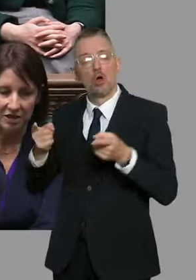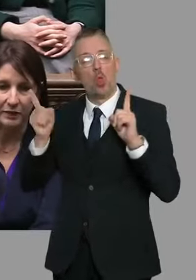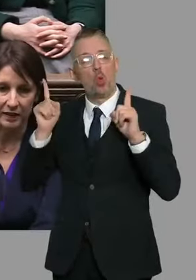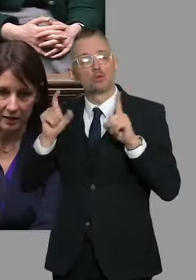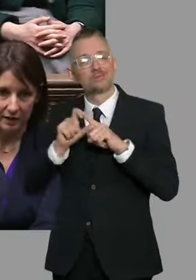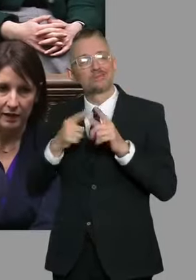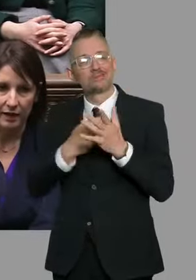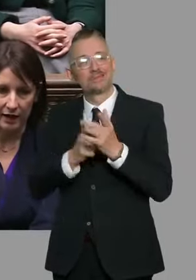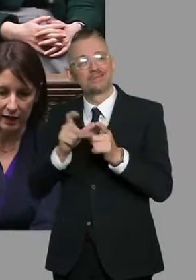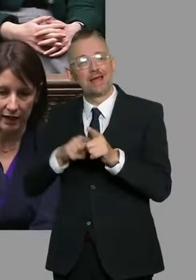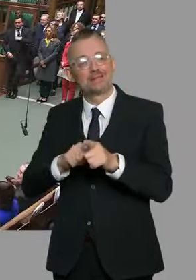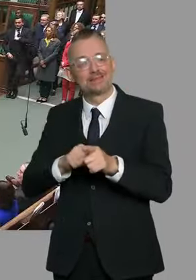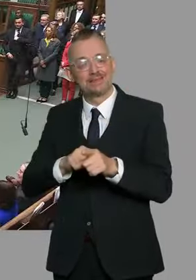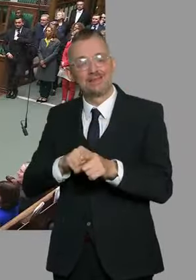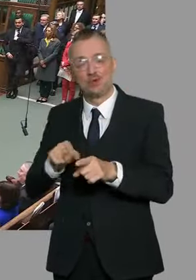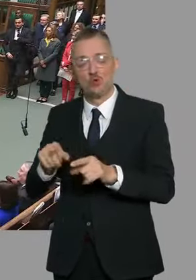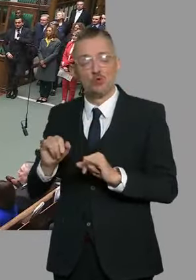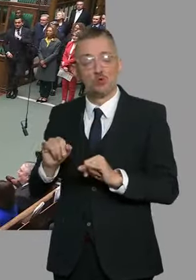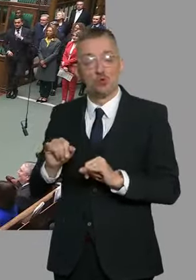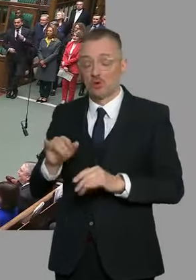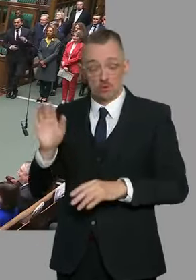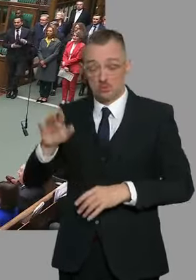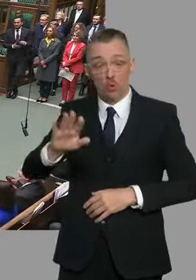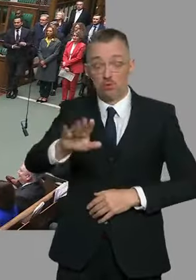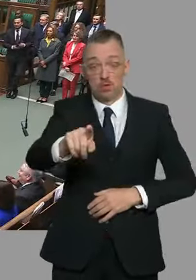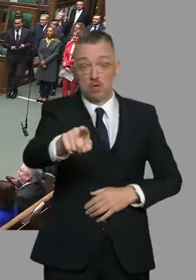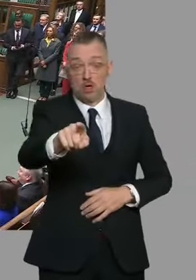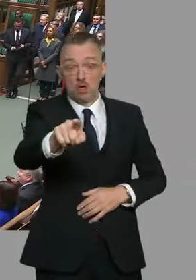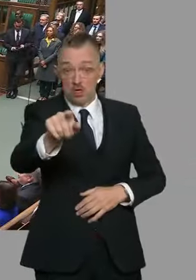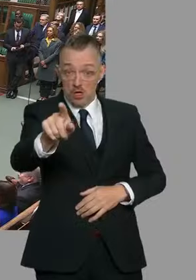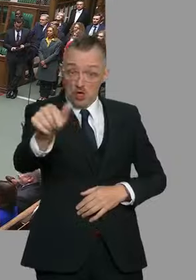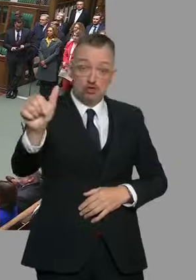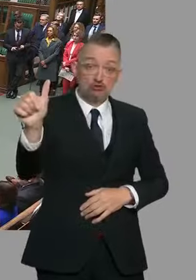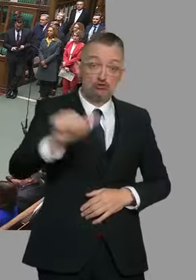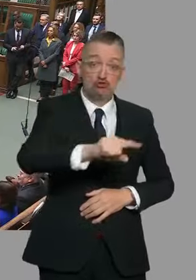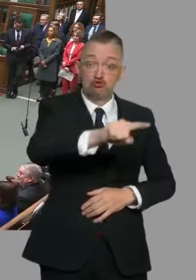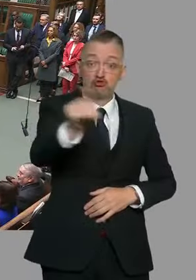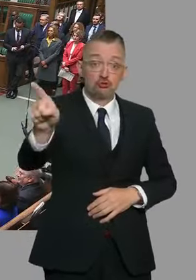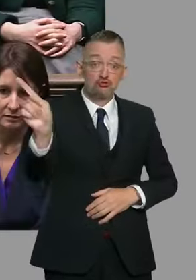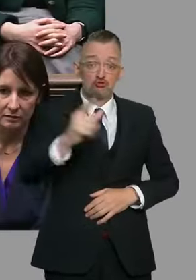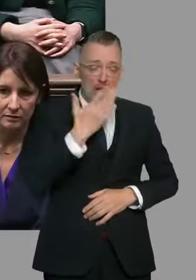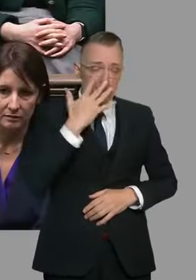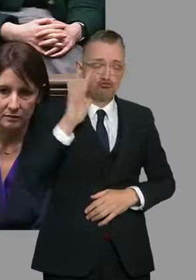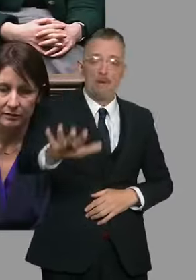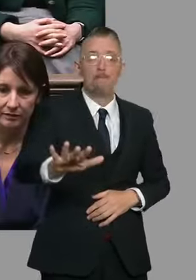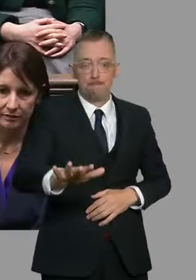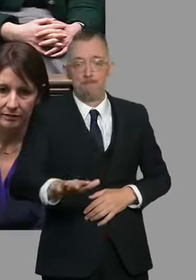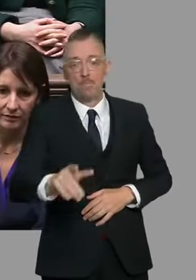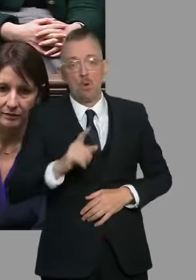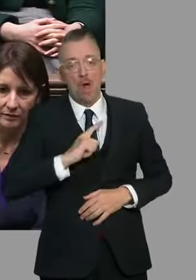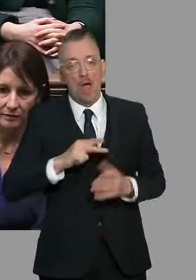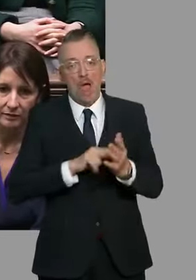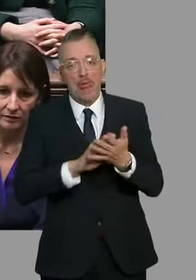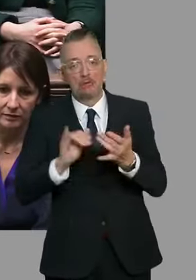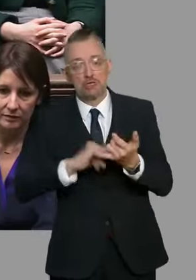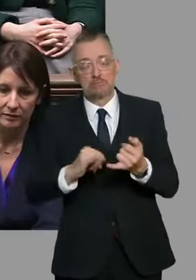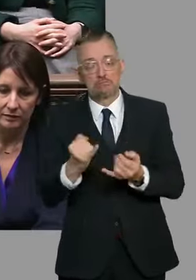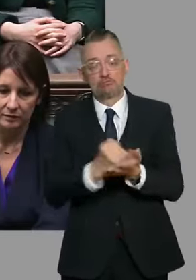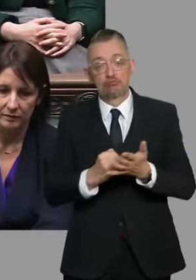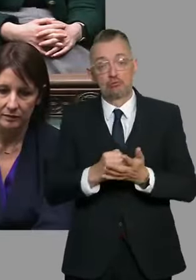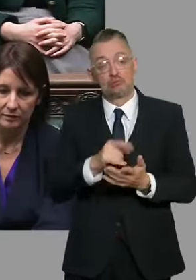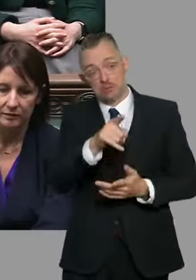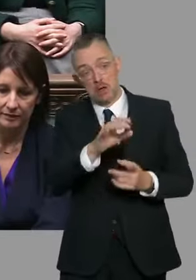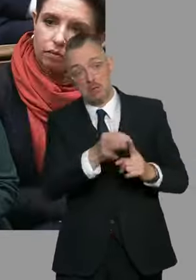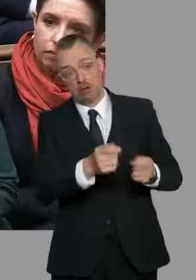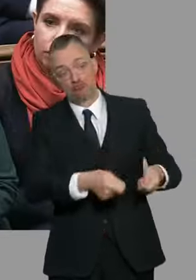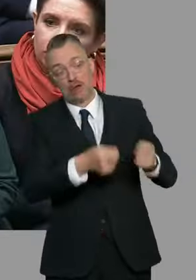ashamed of themselves in relation to what they did to our NHS. But she raises a really important point. That's why we put a record amount into the NHS in